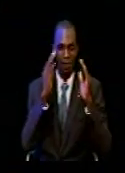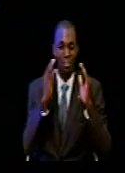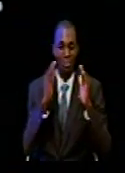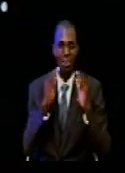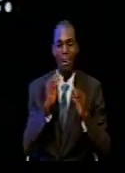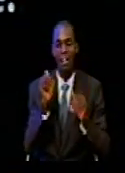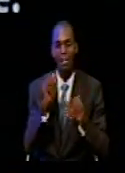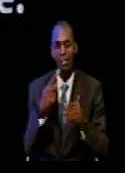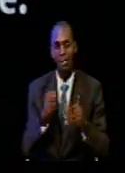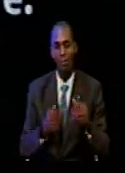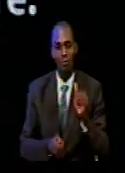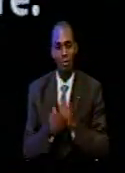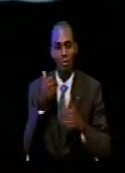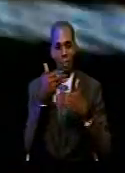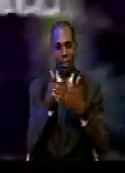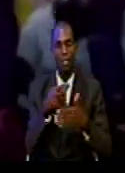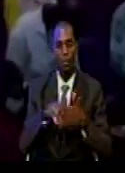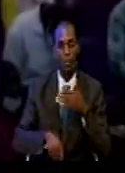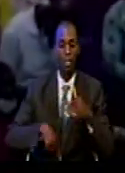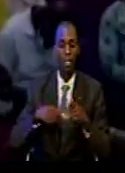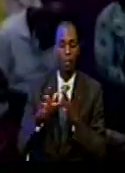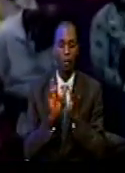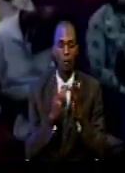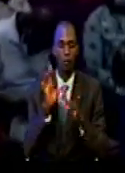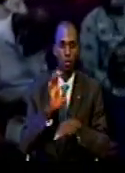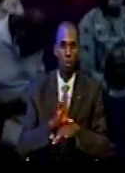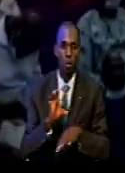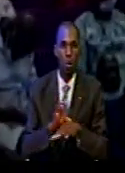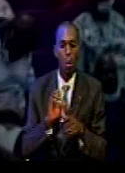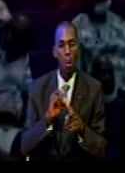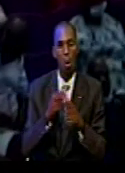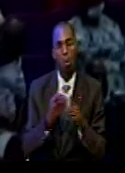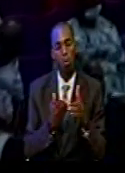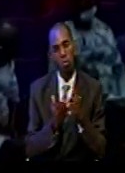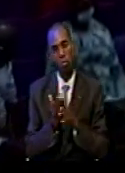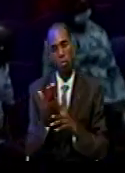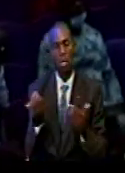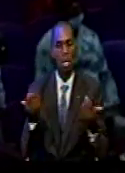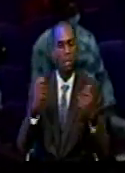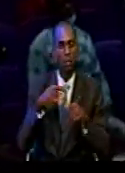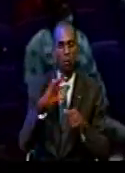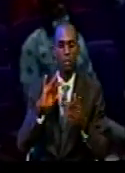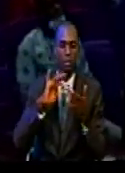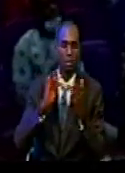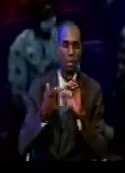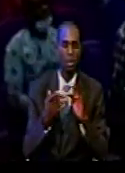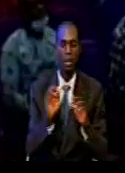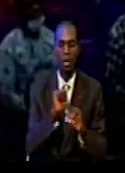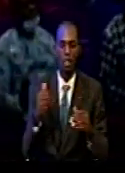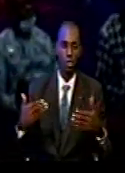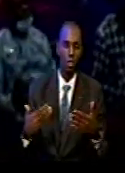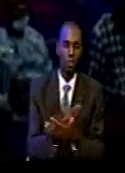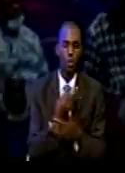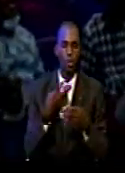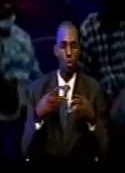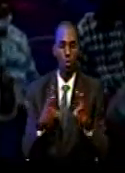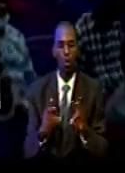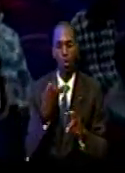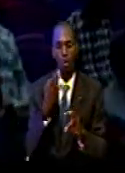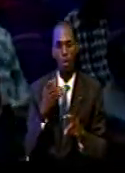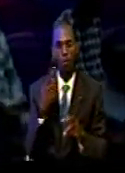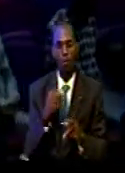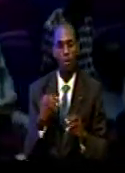injection for evangelism. Please attend the nearest Deeper Life Bible Church location or connect any of our social